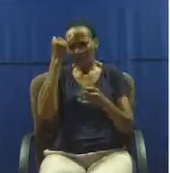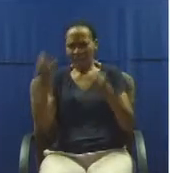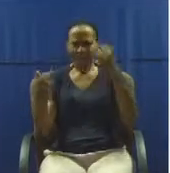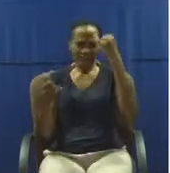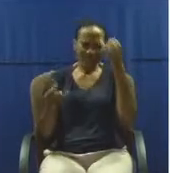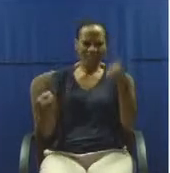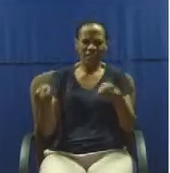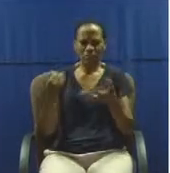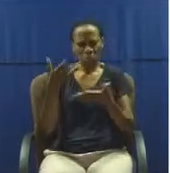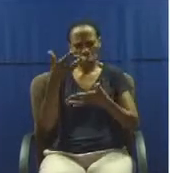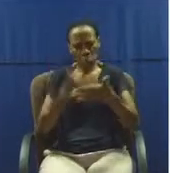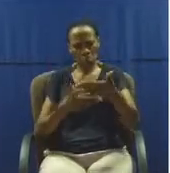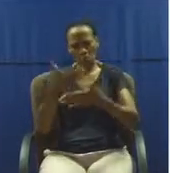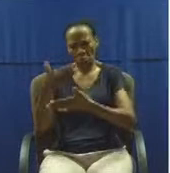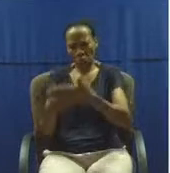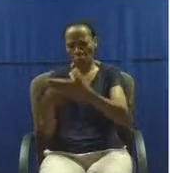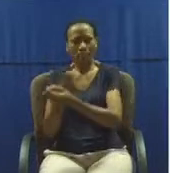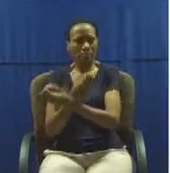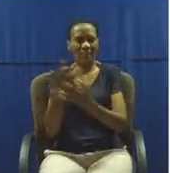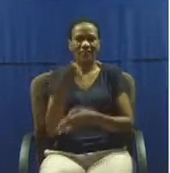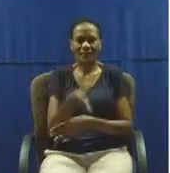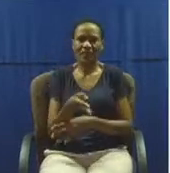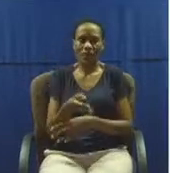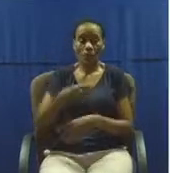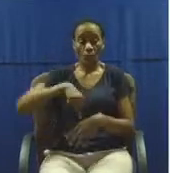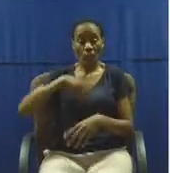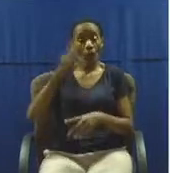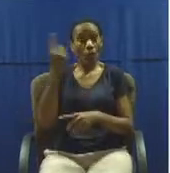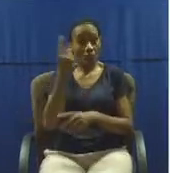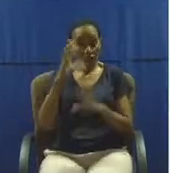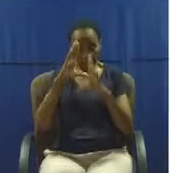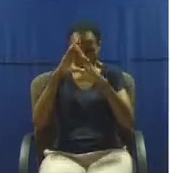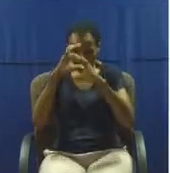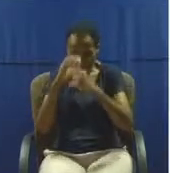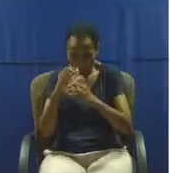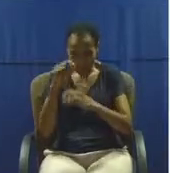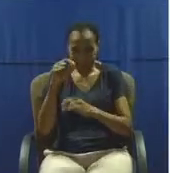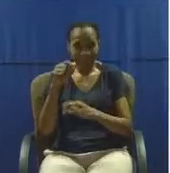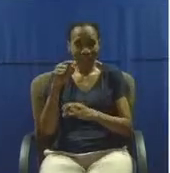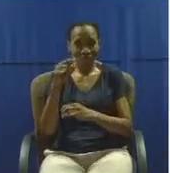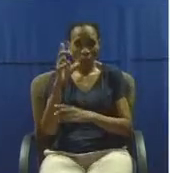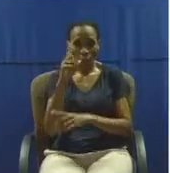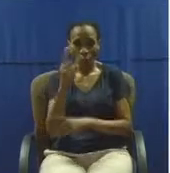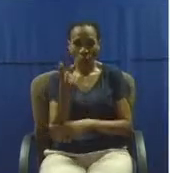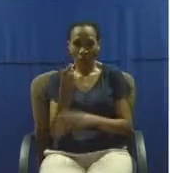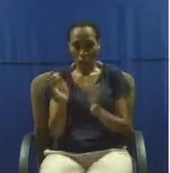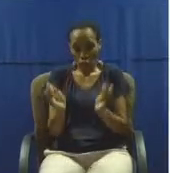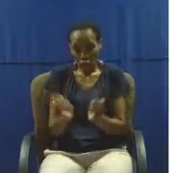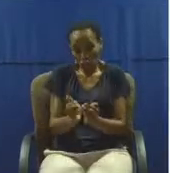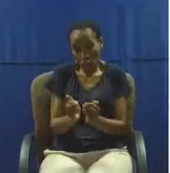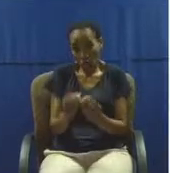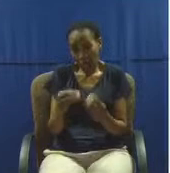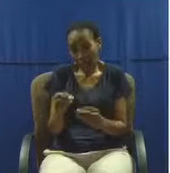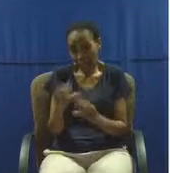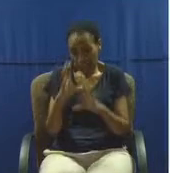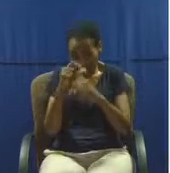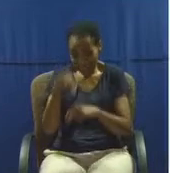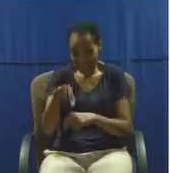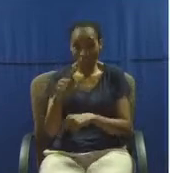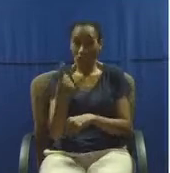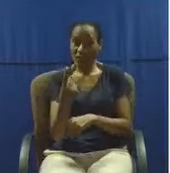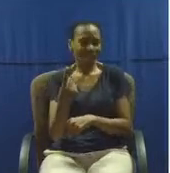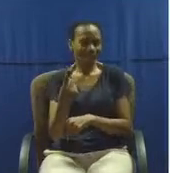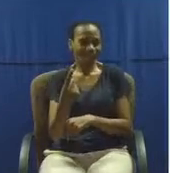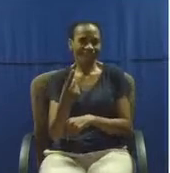do precisely that. And the focus is not only going to be, yes, on small and medium enterprise, it's going to be